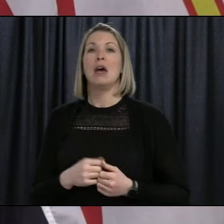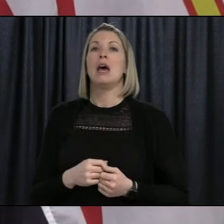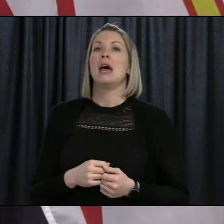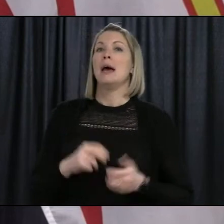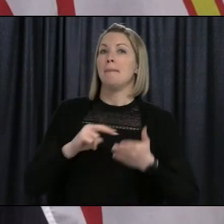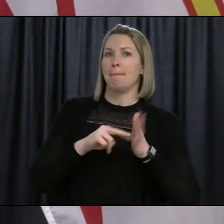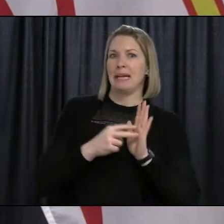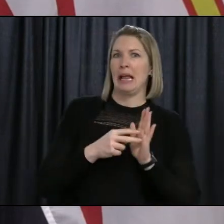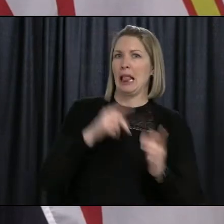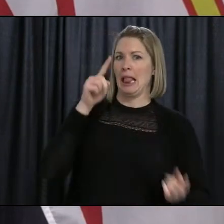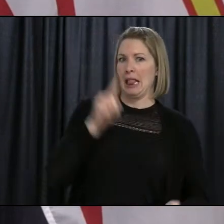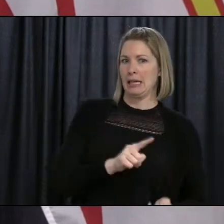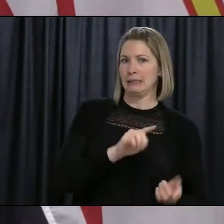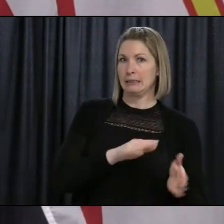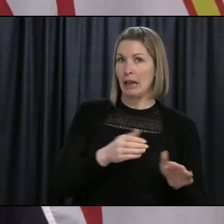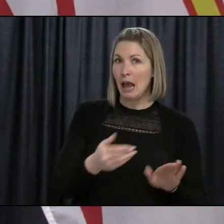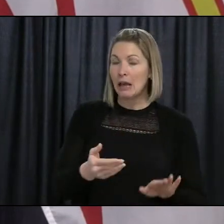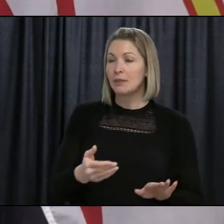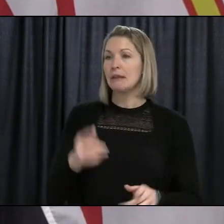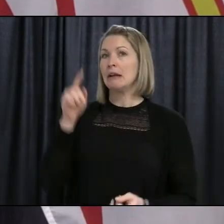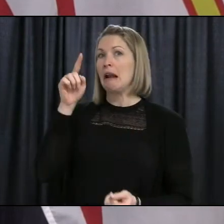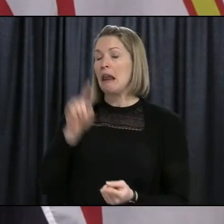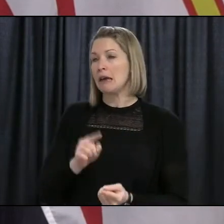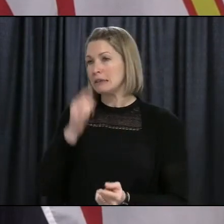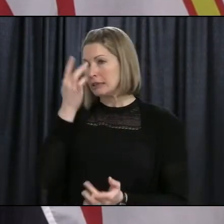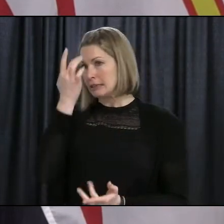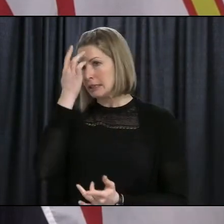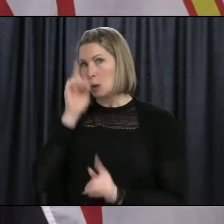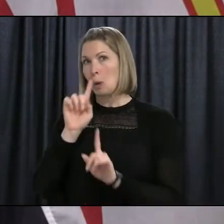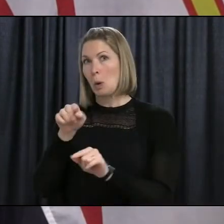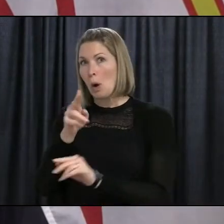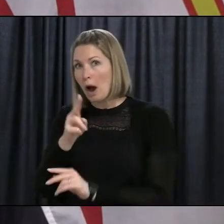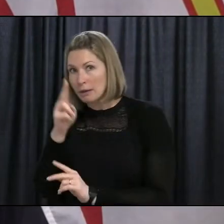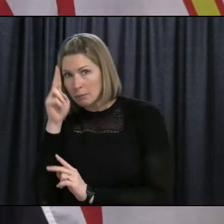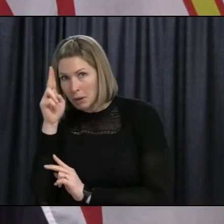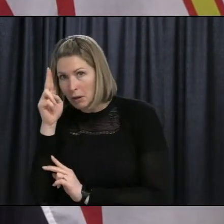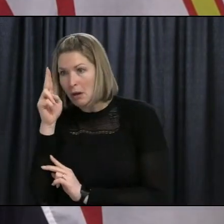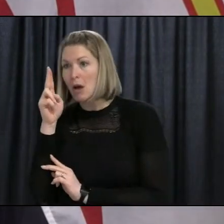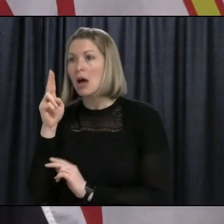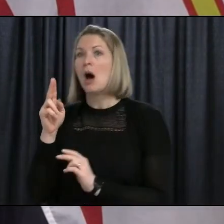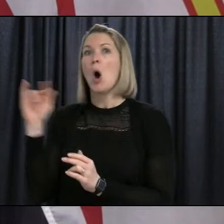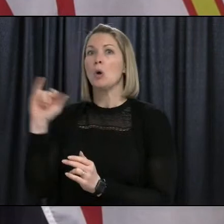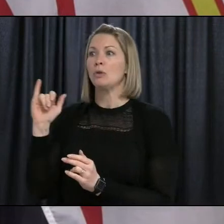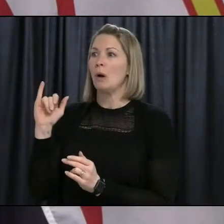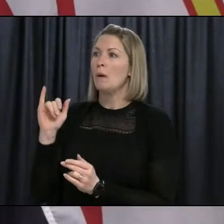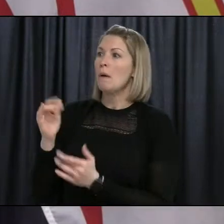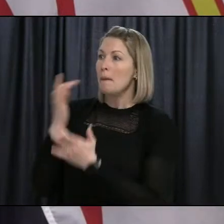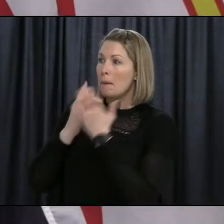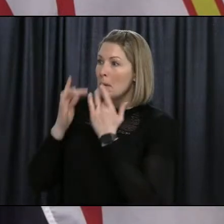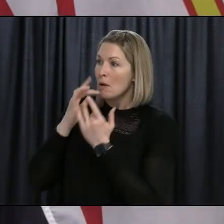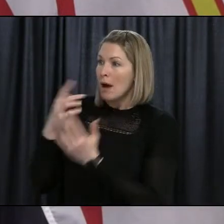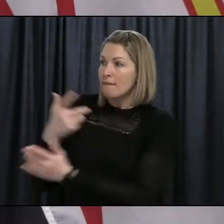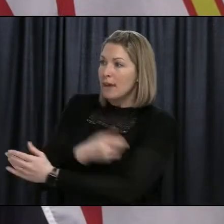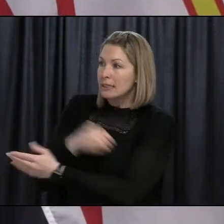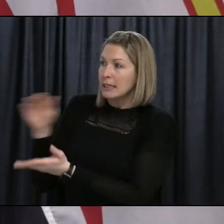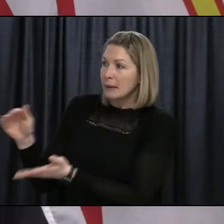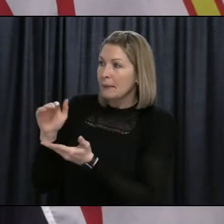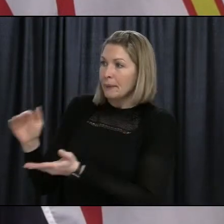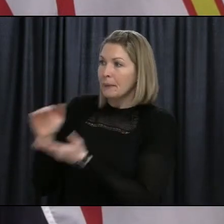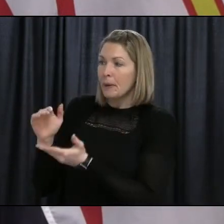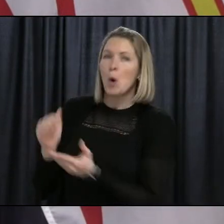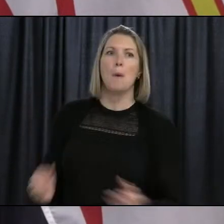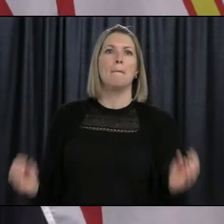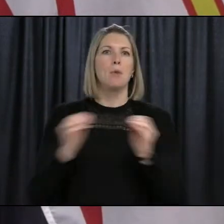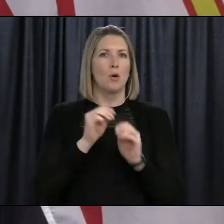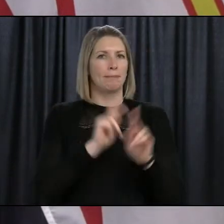this most crucial time of higher disease prevalence and limited vaccine supply. Health Canada's recent